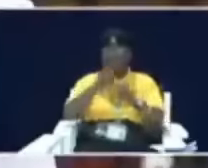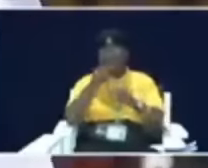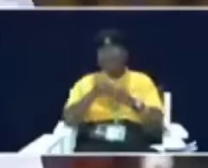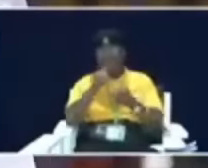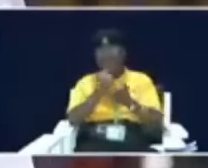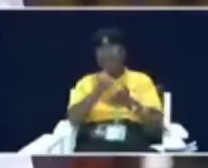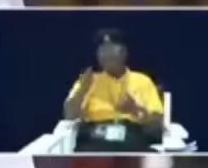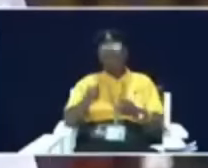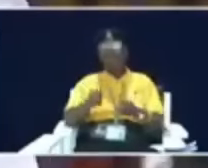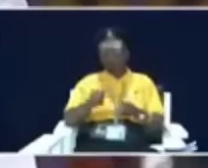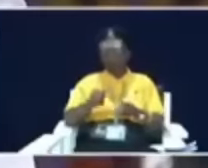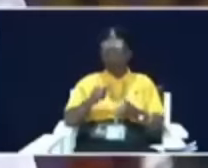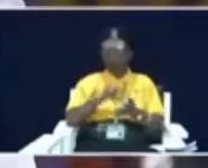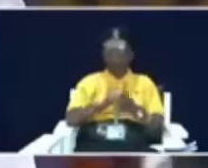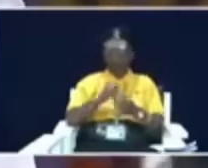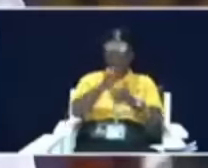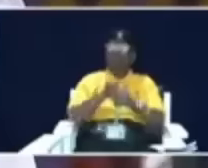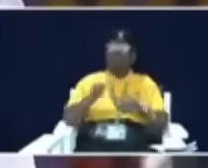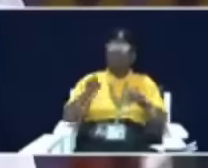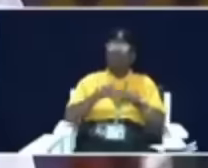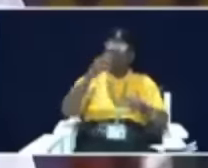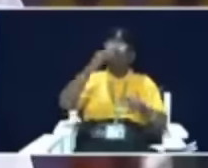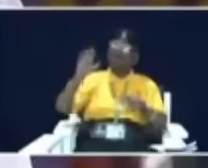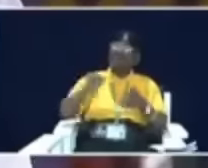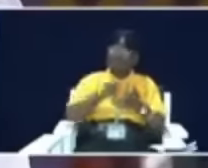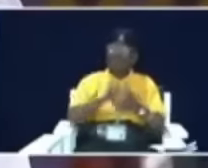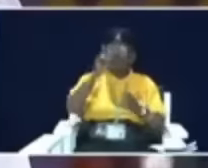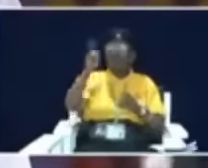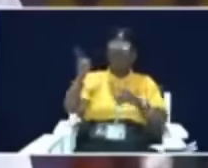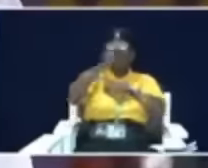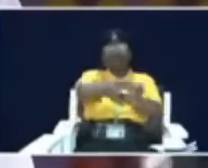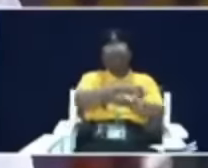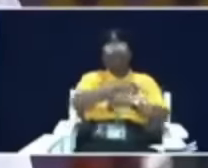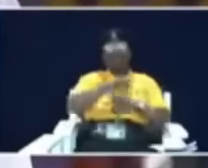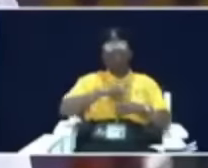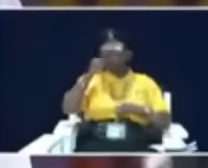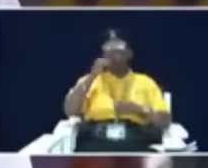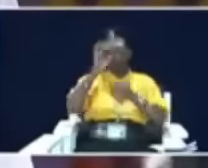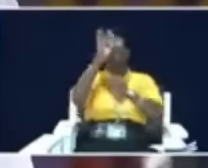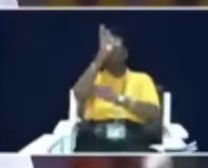It got so bad that one day I prayed. I said, God, forgive me this once.